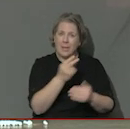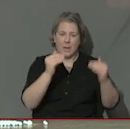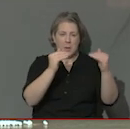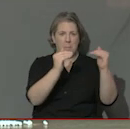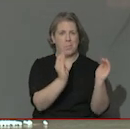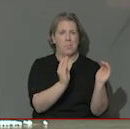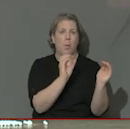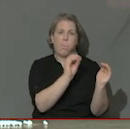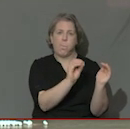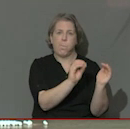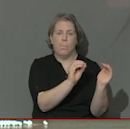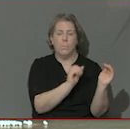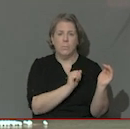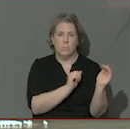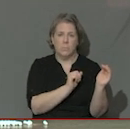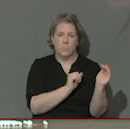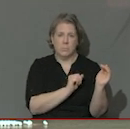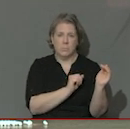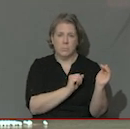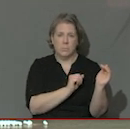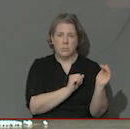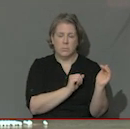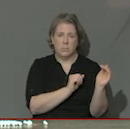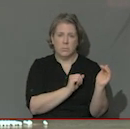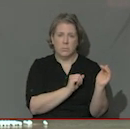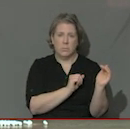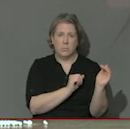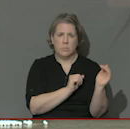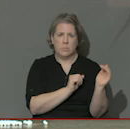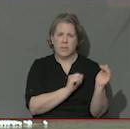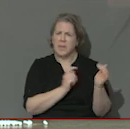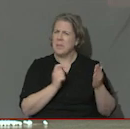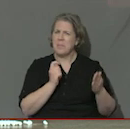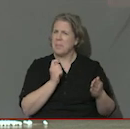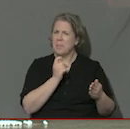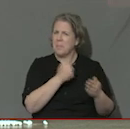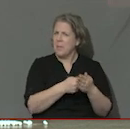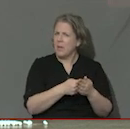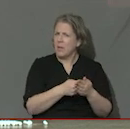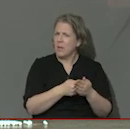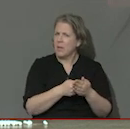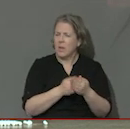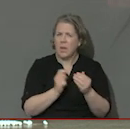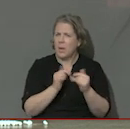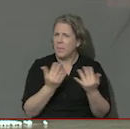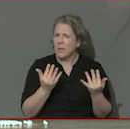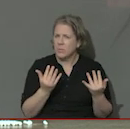brackets. They say it was purchased at